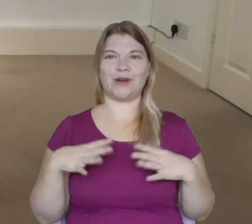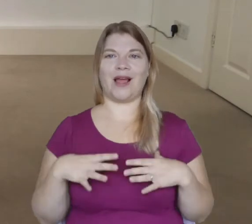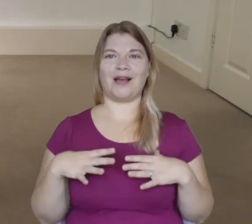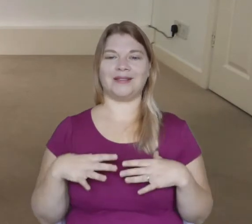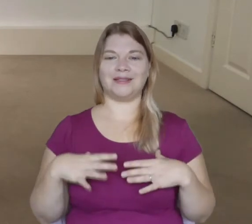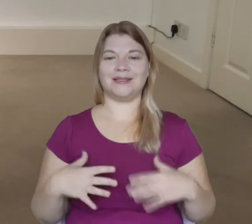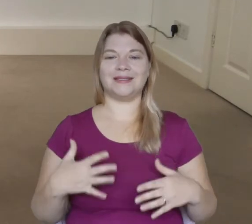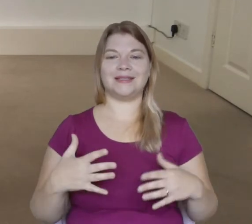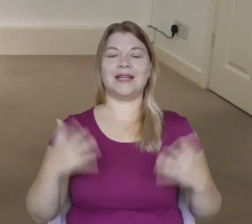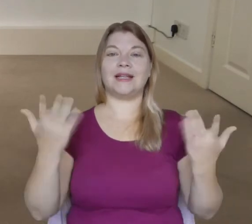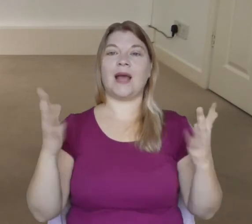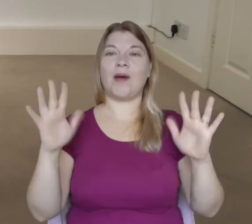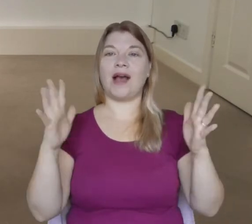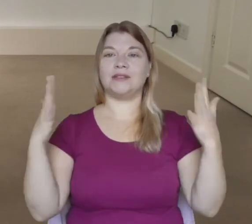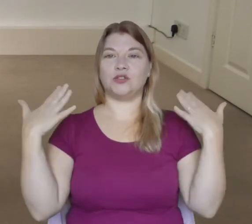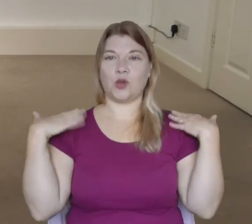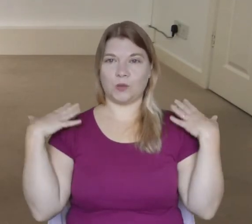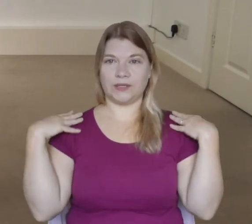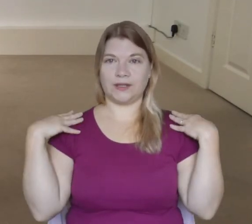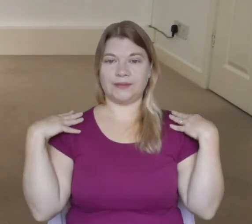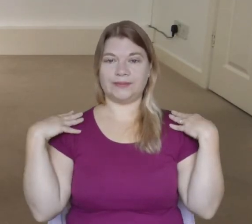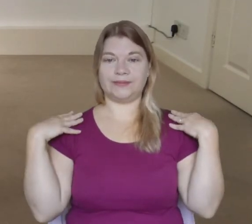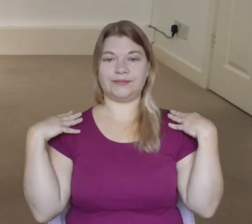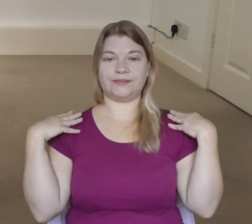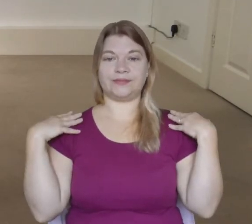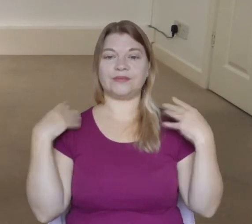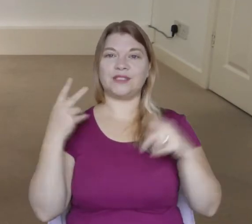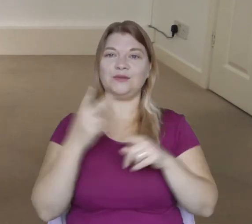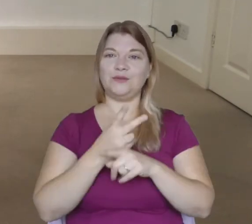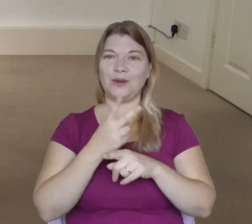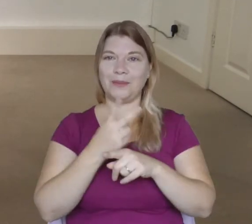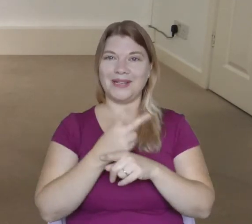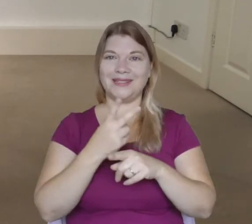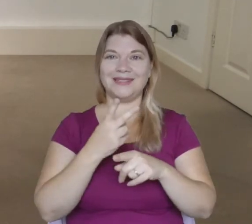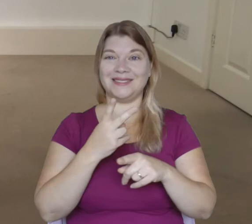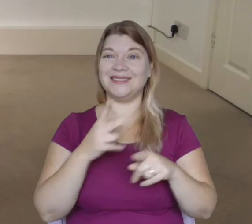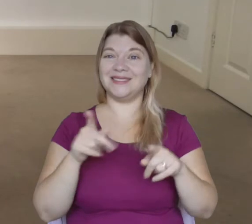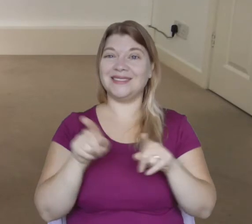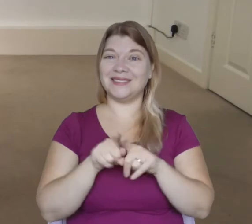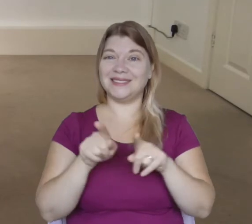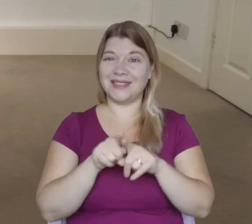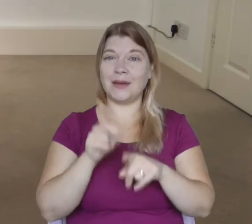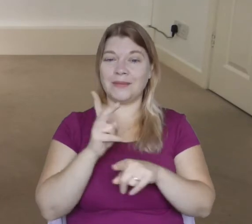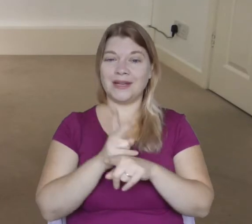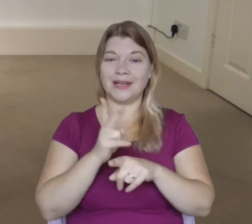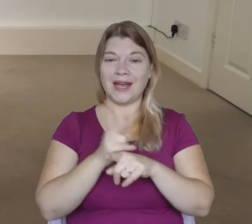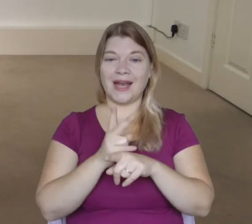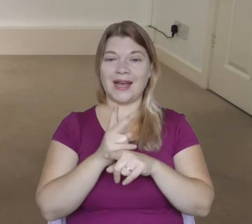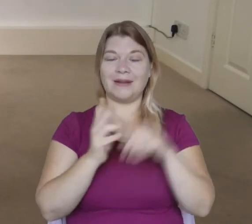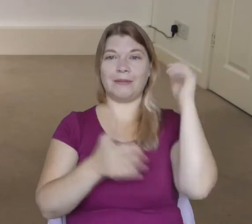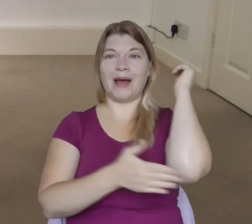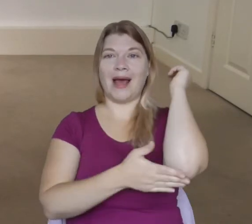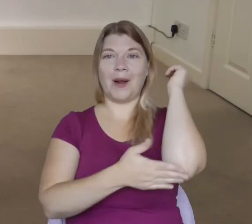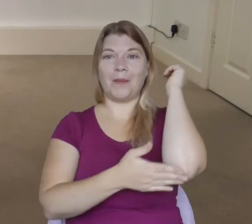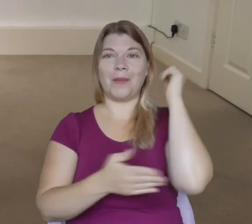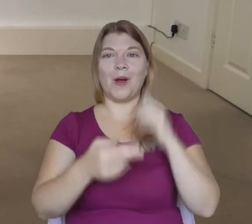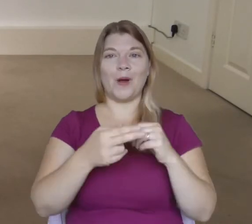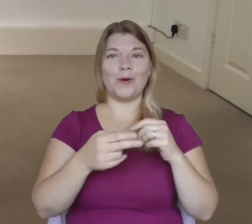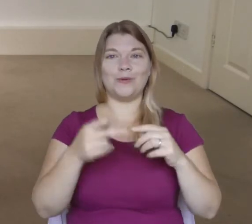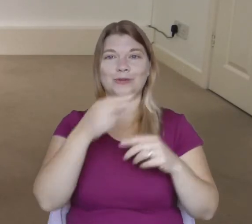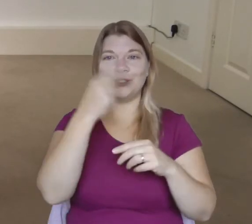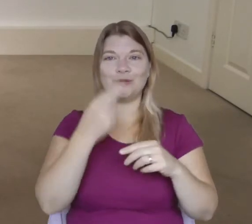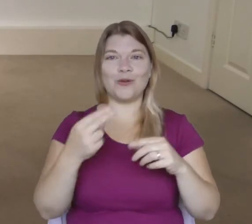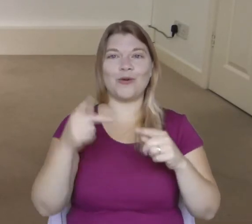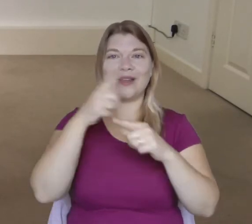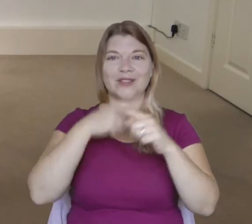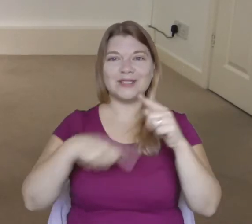relaxing down. Let's place our hands on our shoulders, and we're going to repeat that as if we're drawing a big circle with the tips of our elbows. So I'm taking my